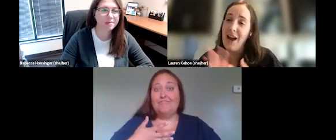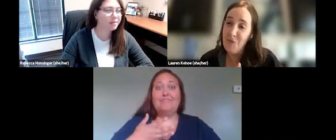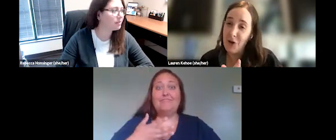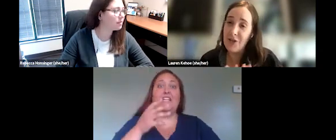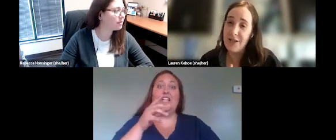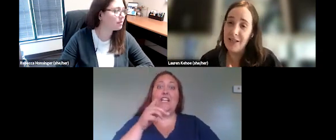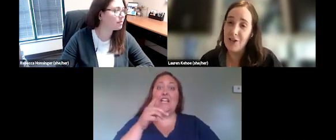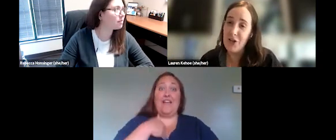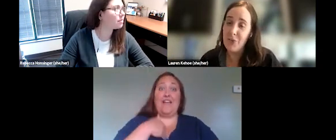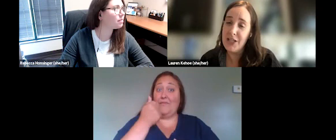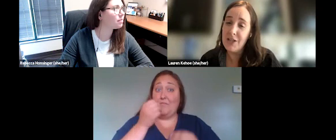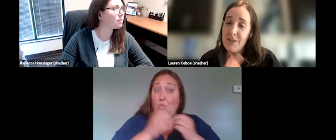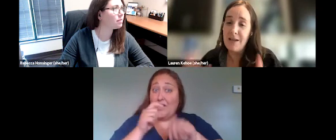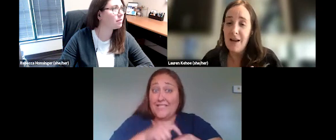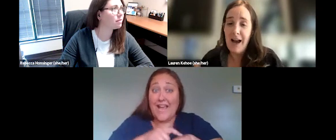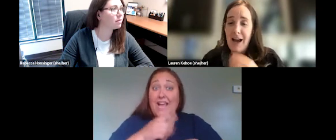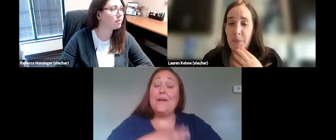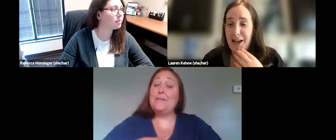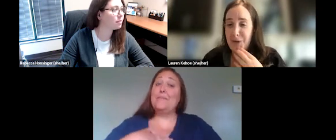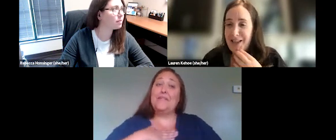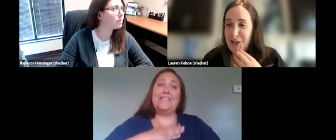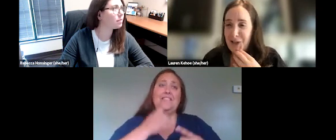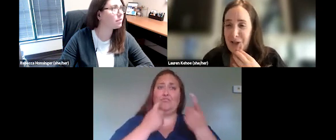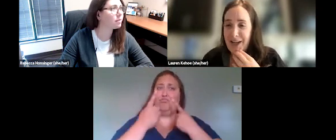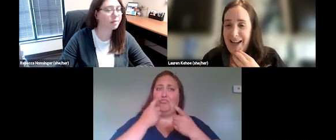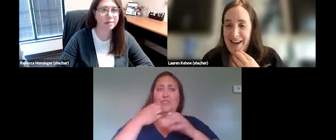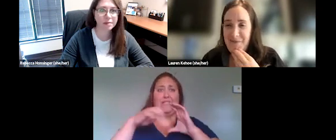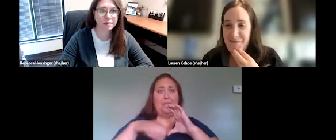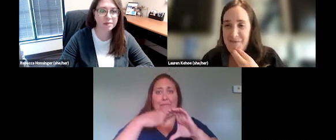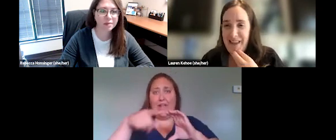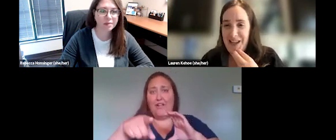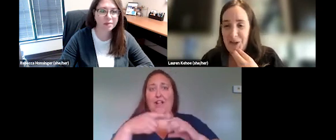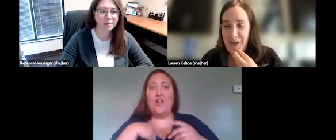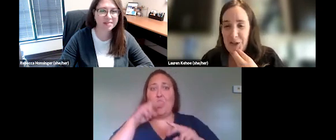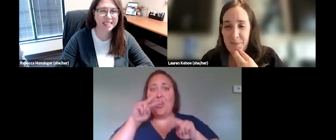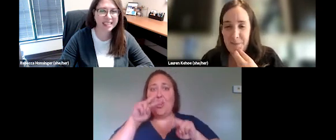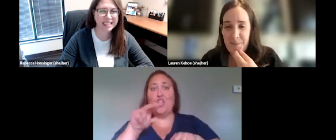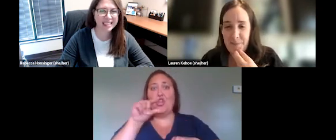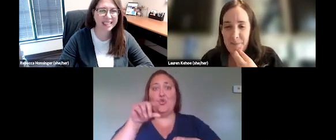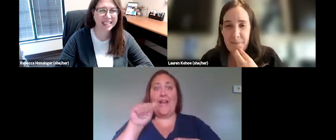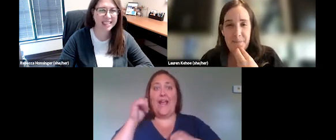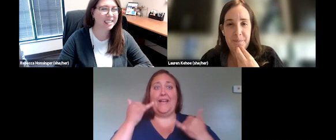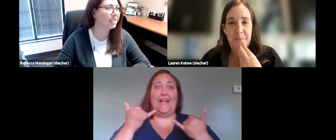If you have more questions, I encourage you to reach out to me, and I will take a look at the Q&A now. Thank you so much.